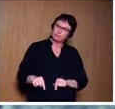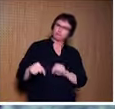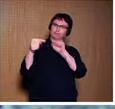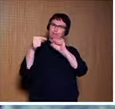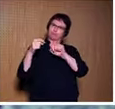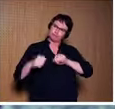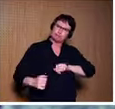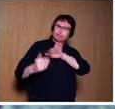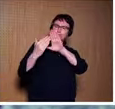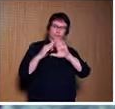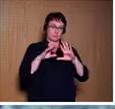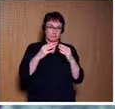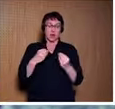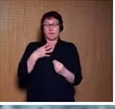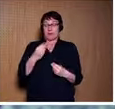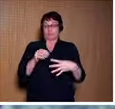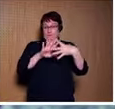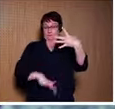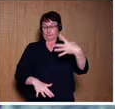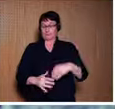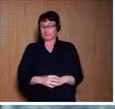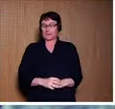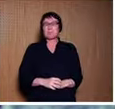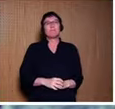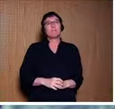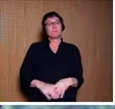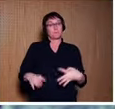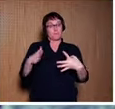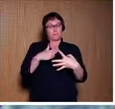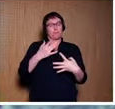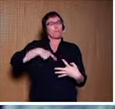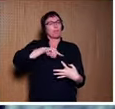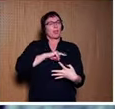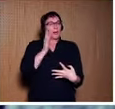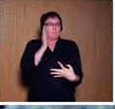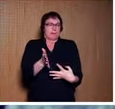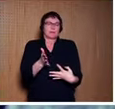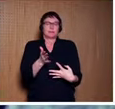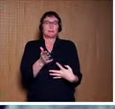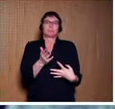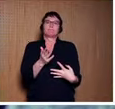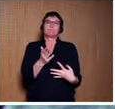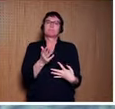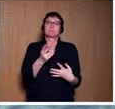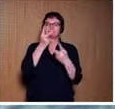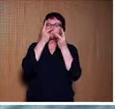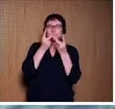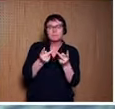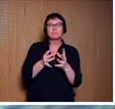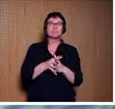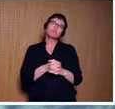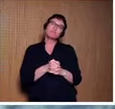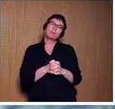to kind of put on the table and to offer. The first is I think we need to really invest in feminist